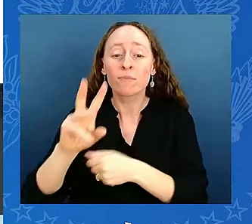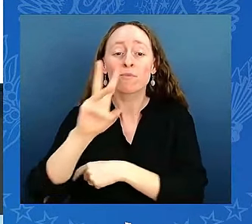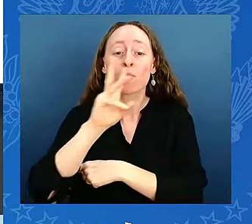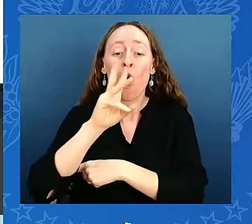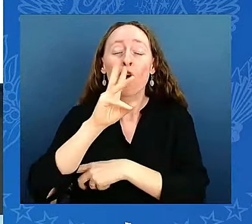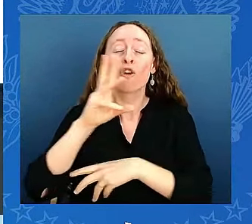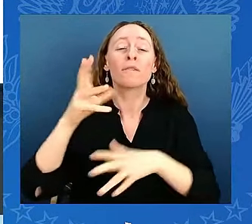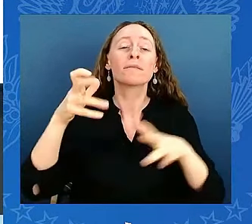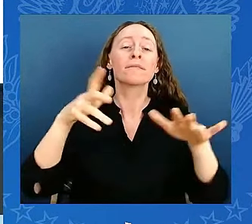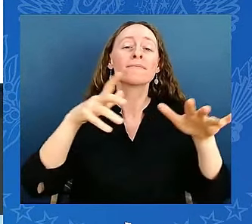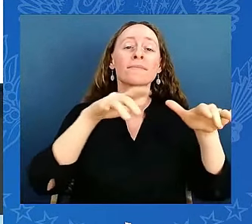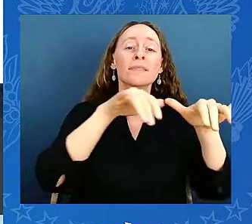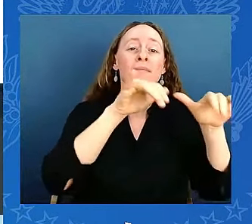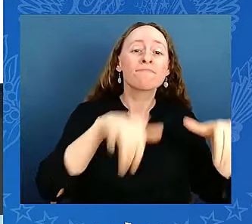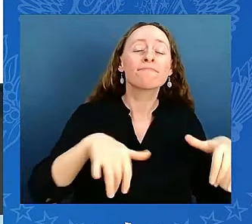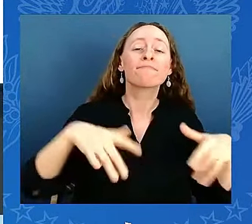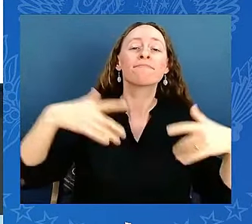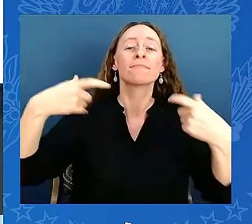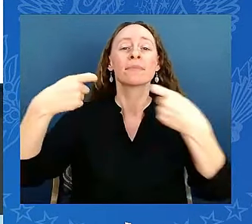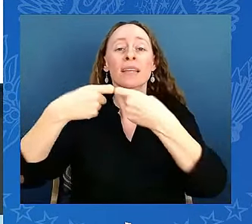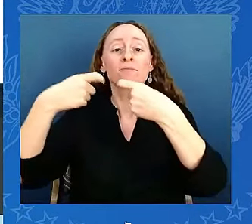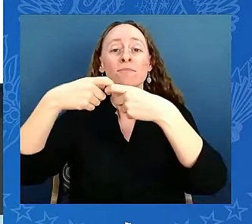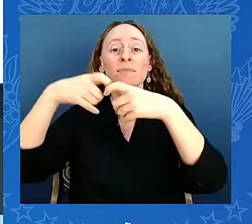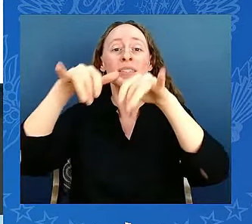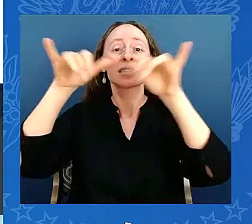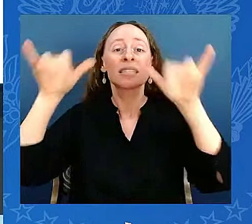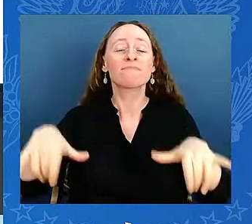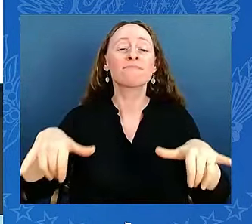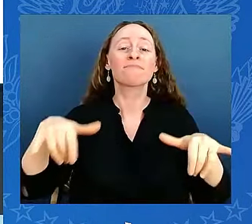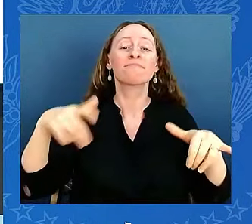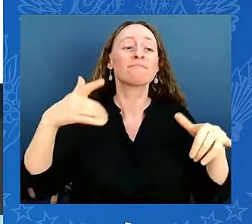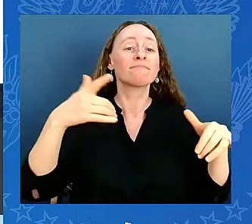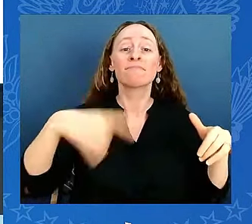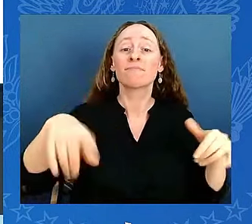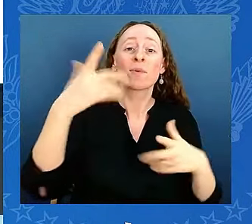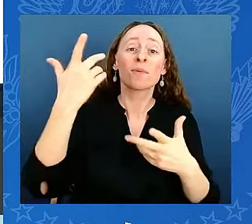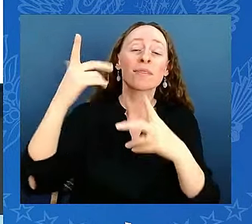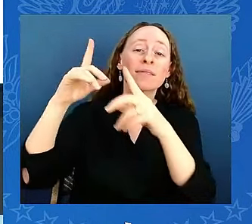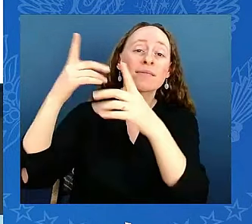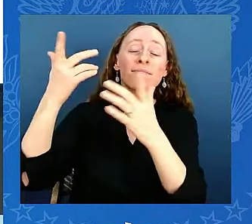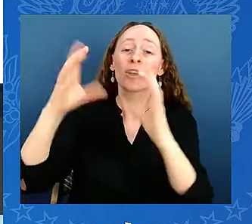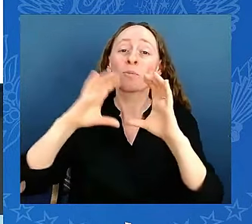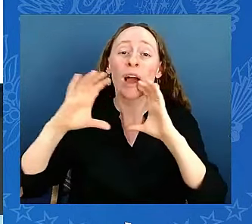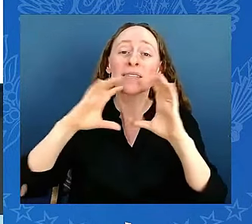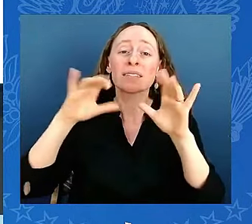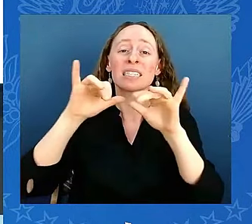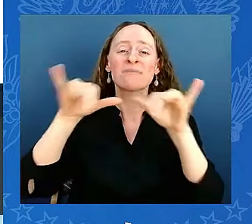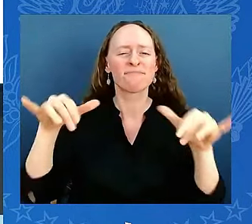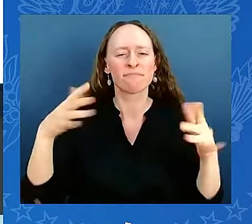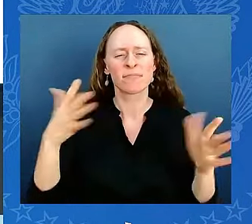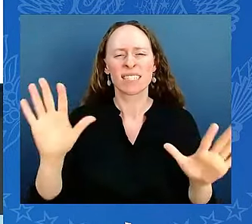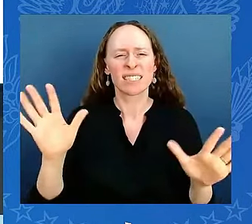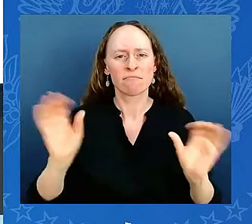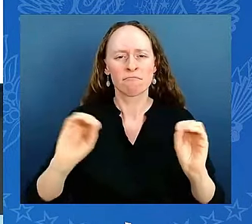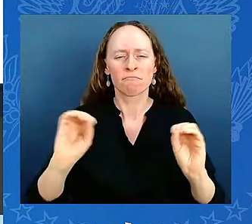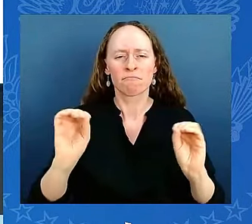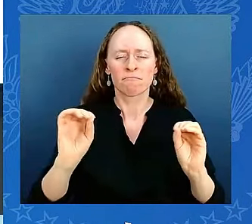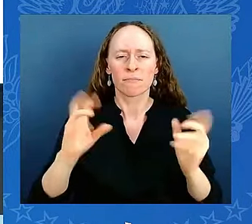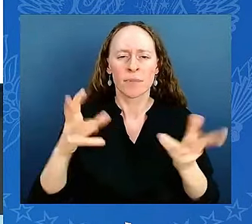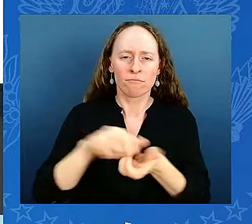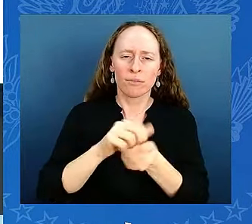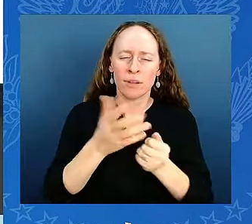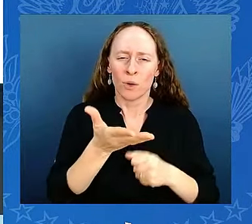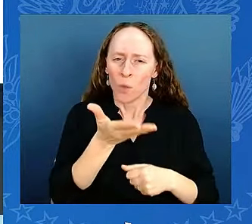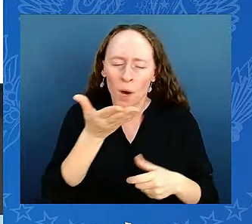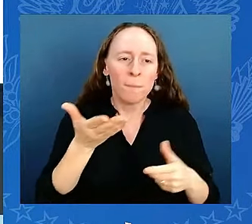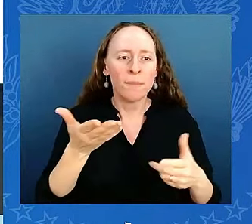grids, communications, all remain seriously damaged. Countless homes and